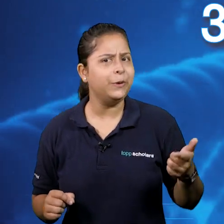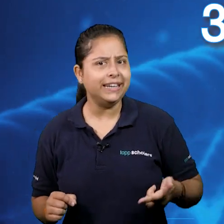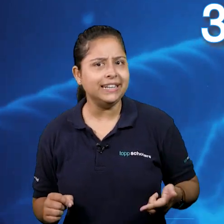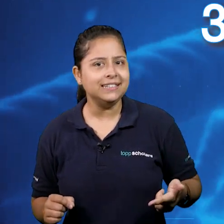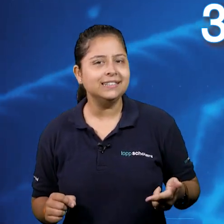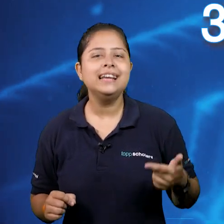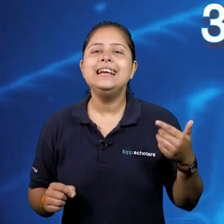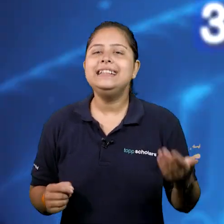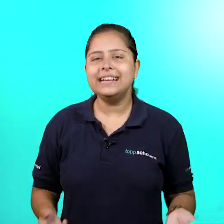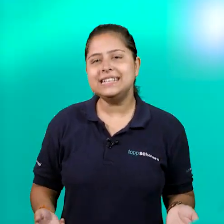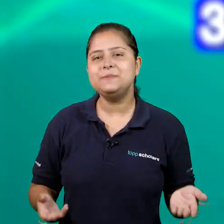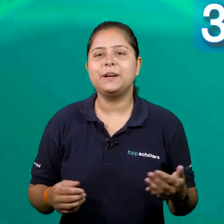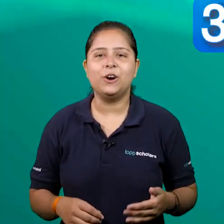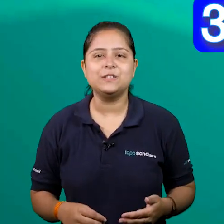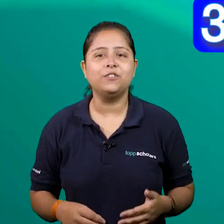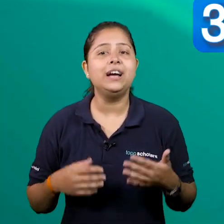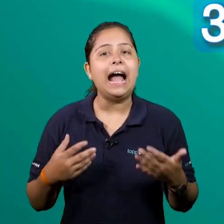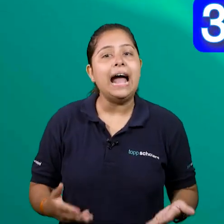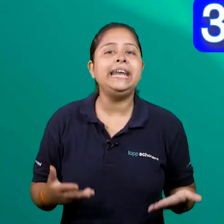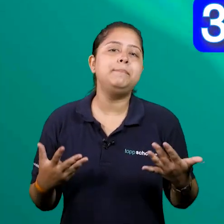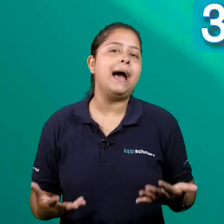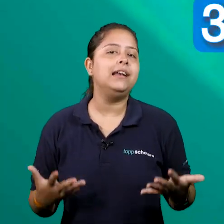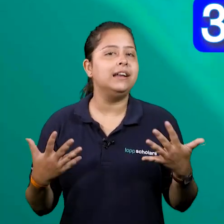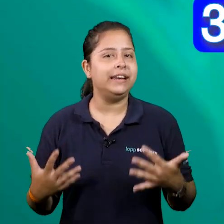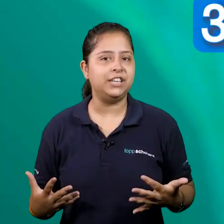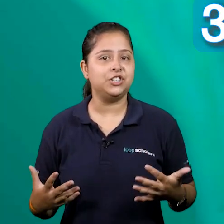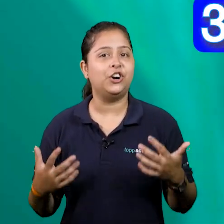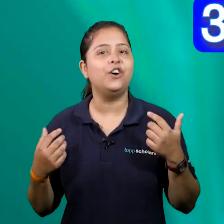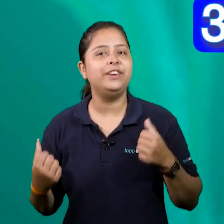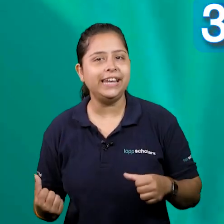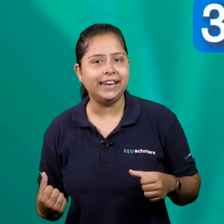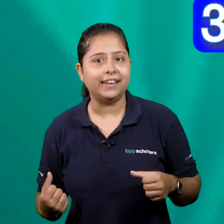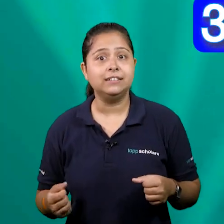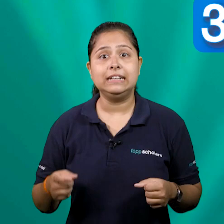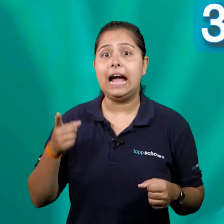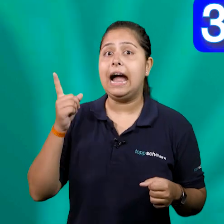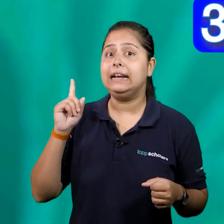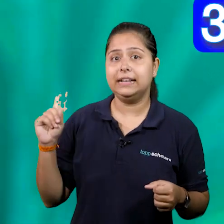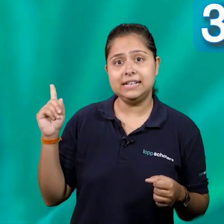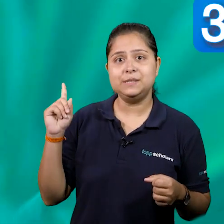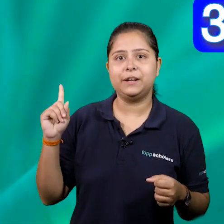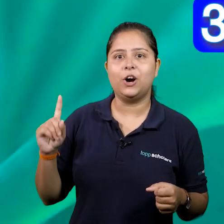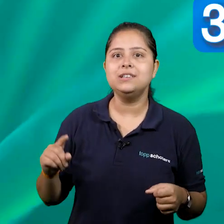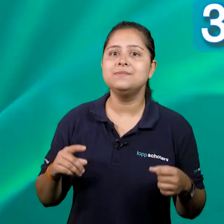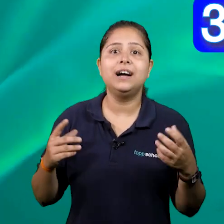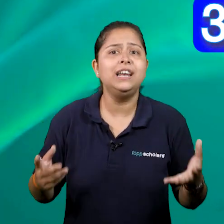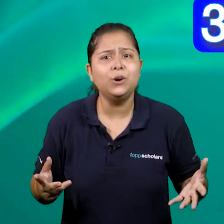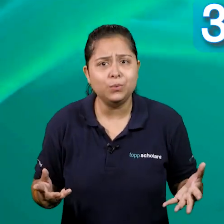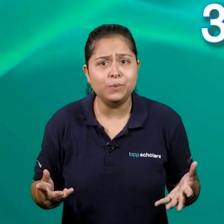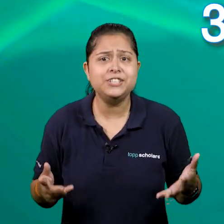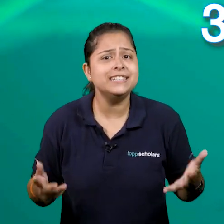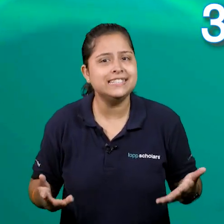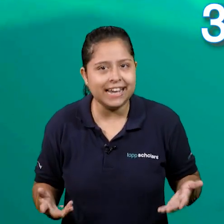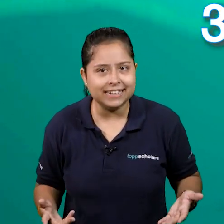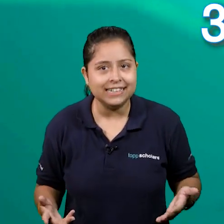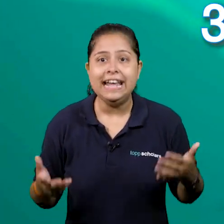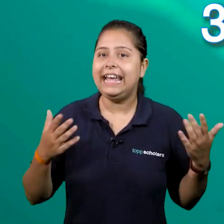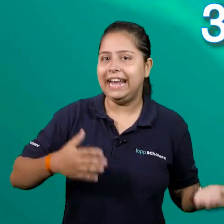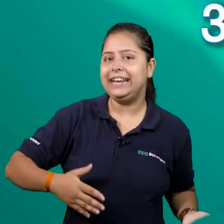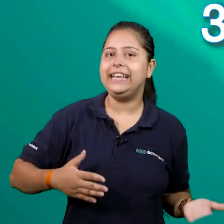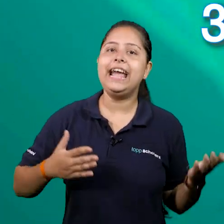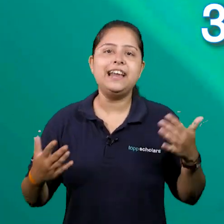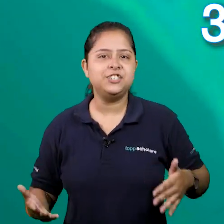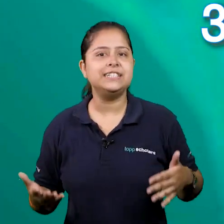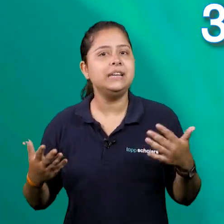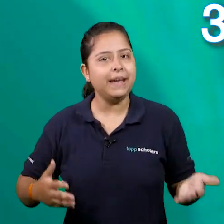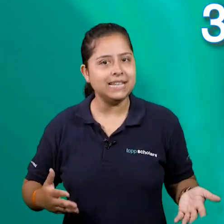How did you get it? This is because of the anti-parallel nature of DNA. And this is because, hello, we just said